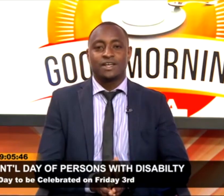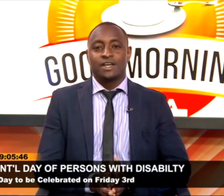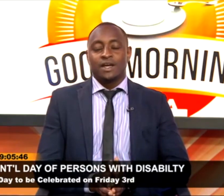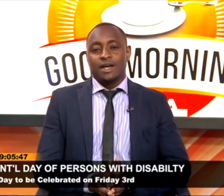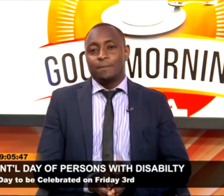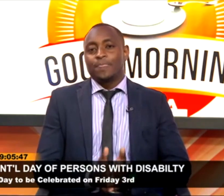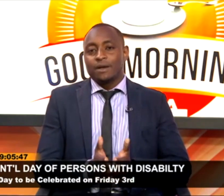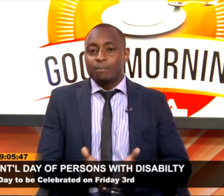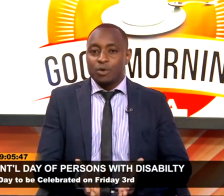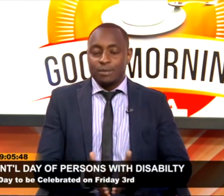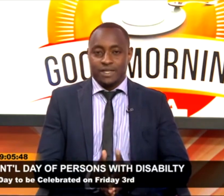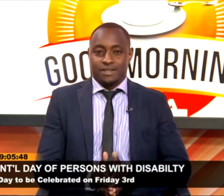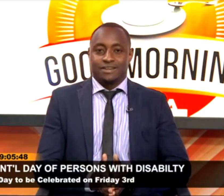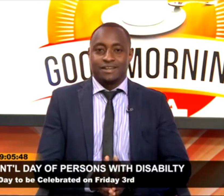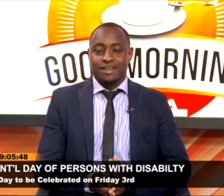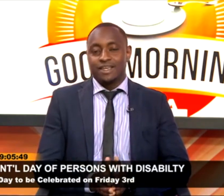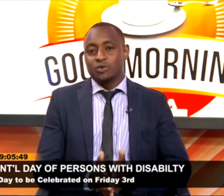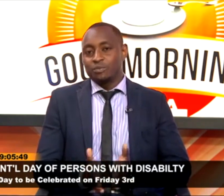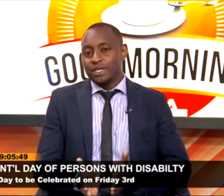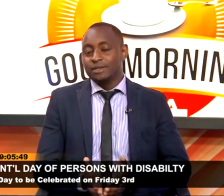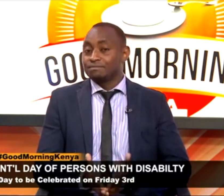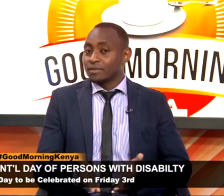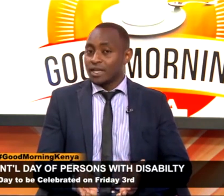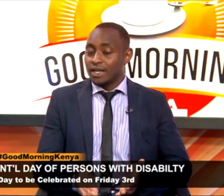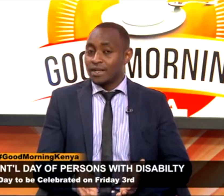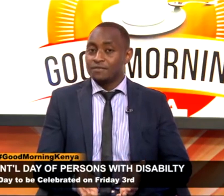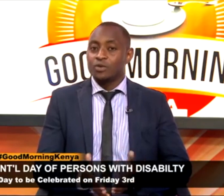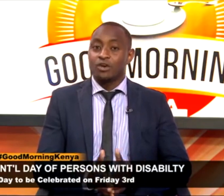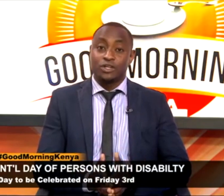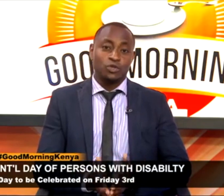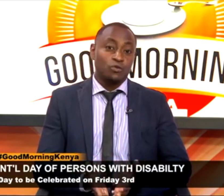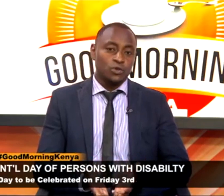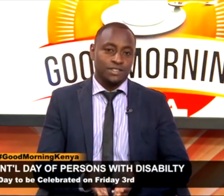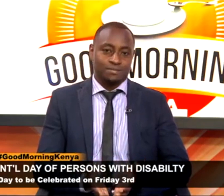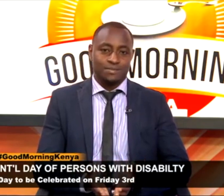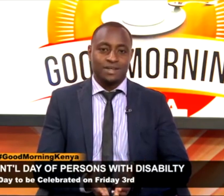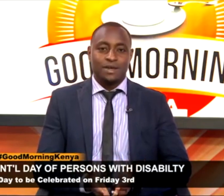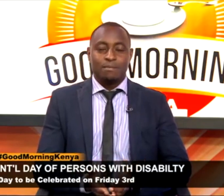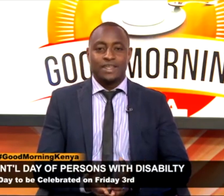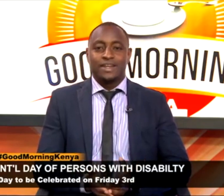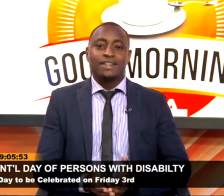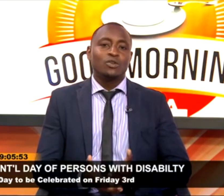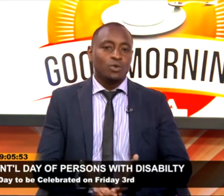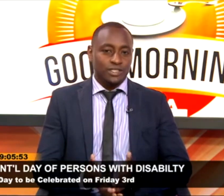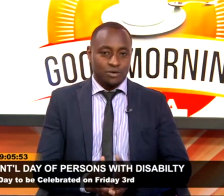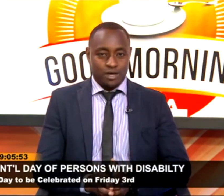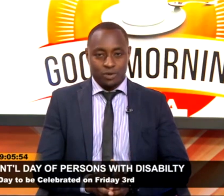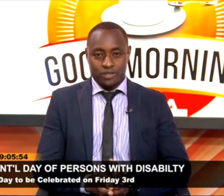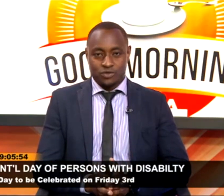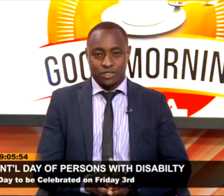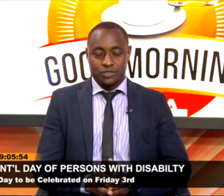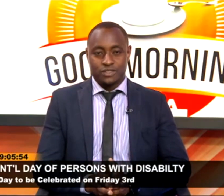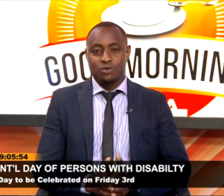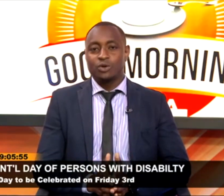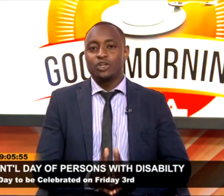himself, probably he could be living with a condition of autism. But then nobody is aware